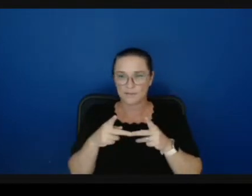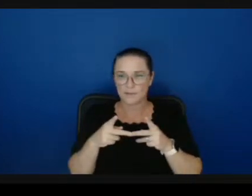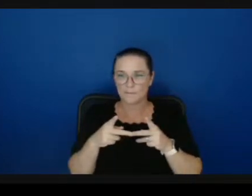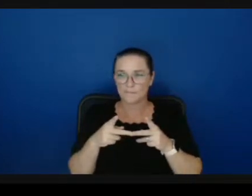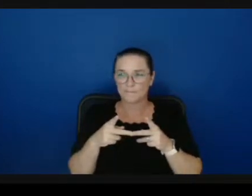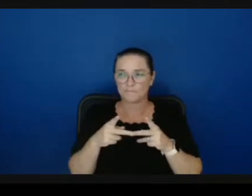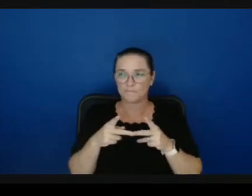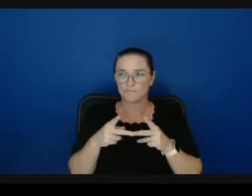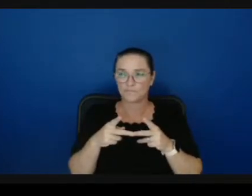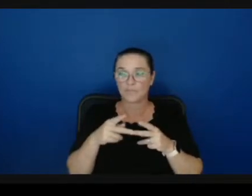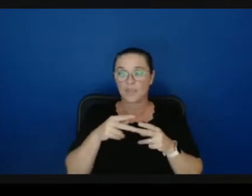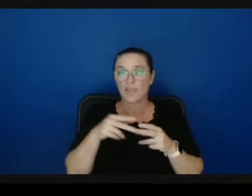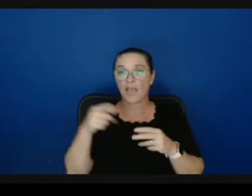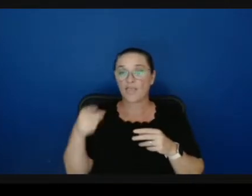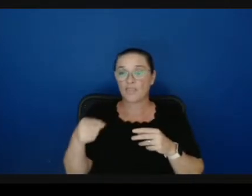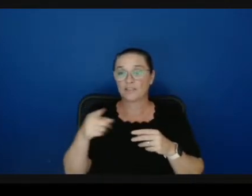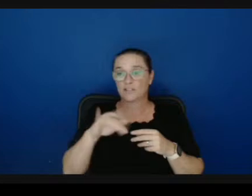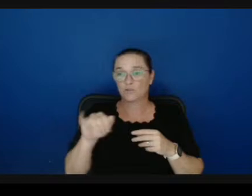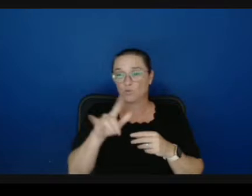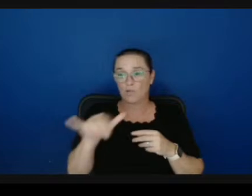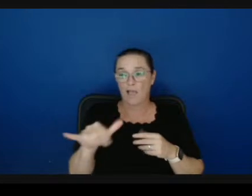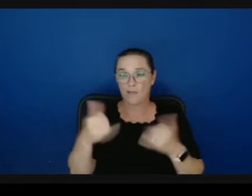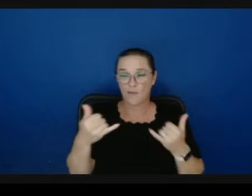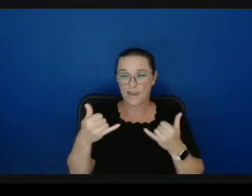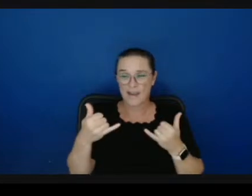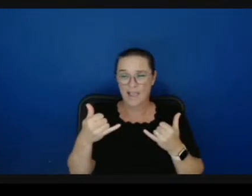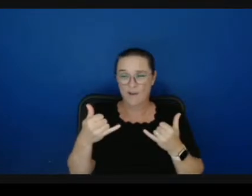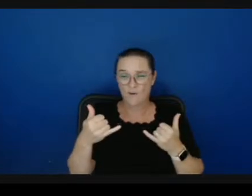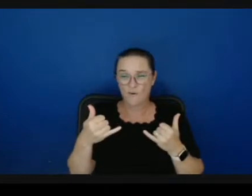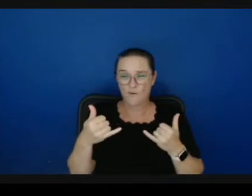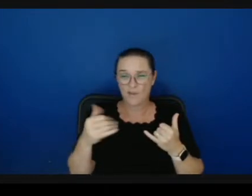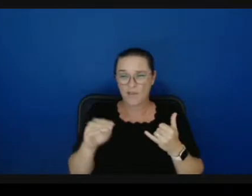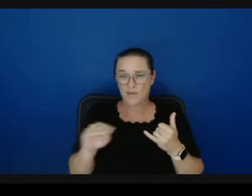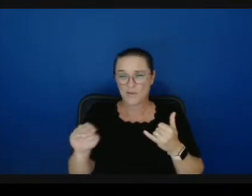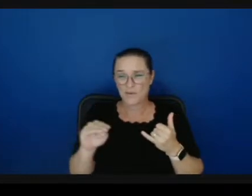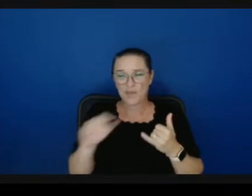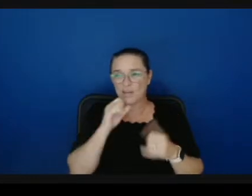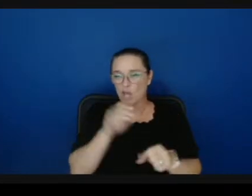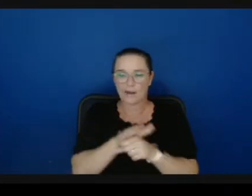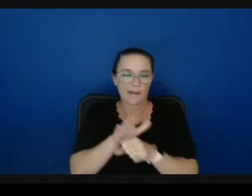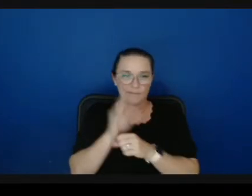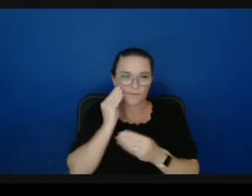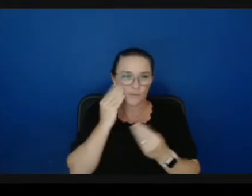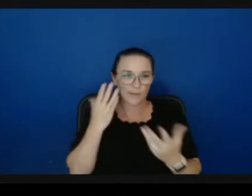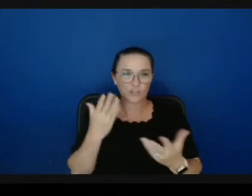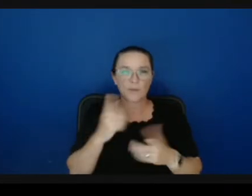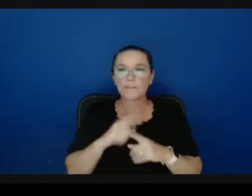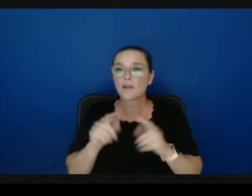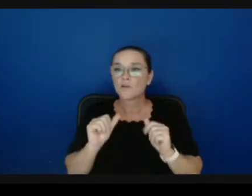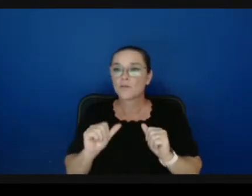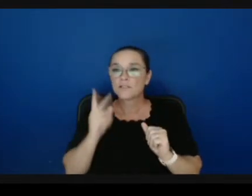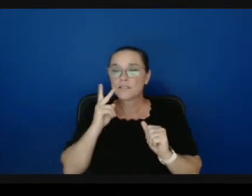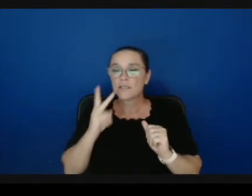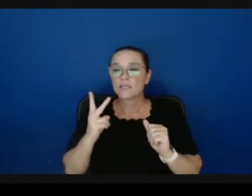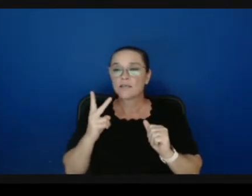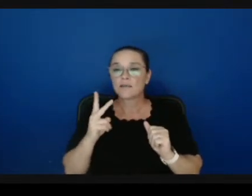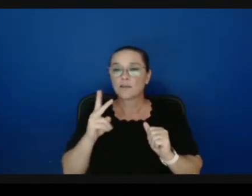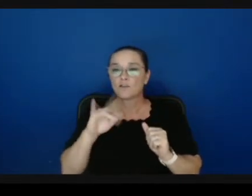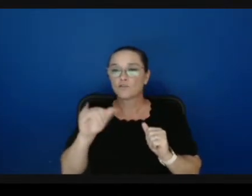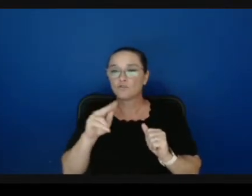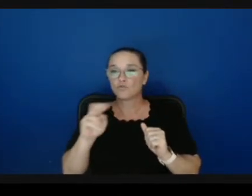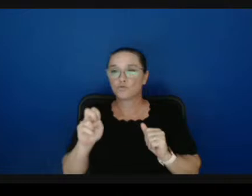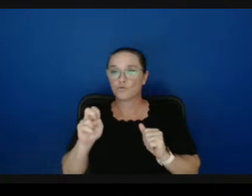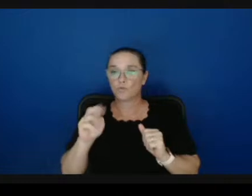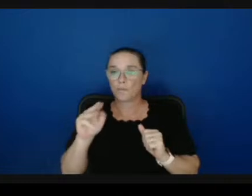So this is July coming in here at the very right end. So let's just ignore that for now. It's not enough data. What you can see is June,